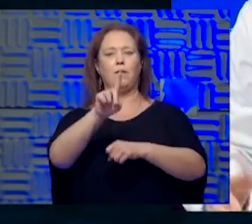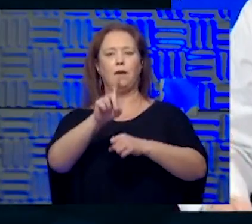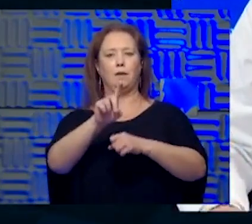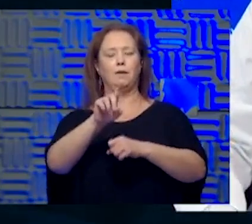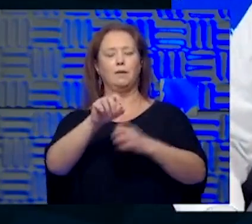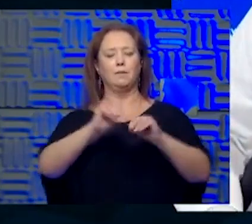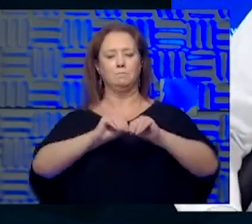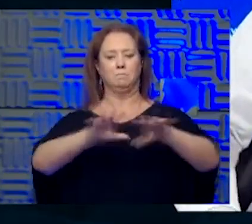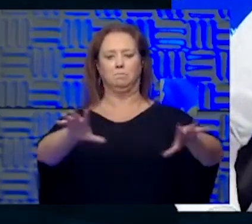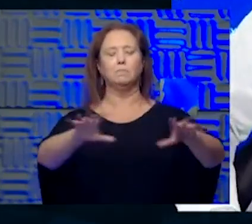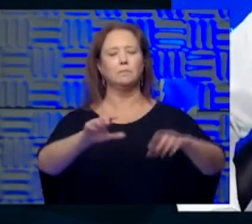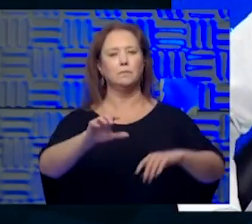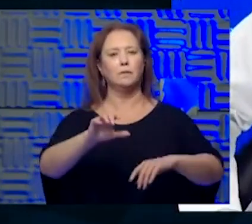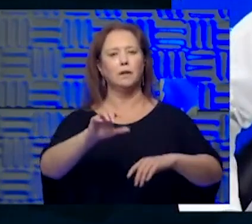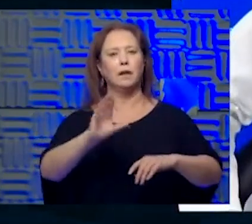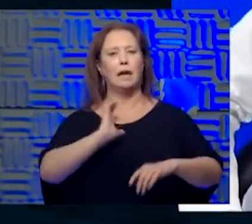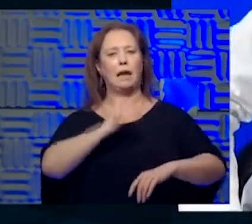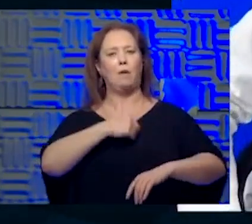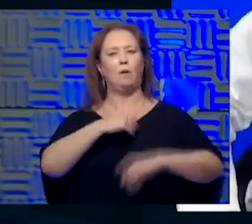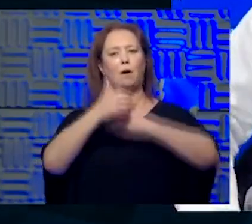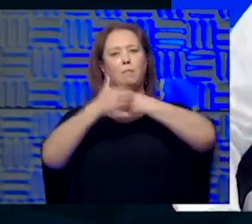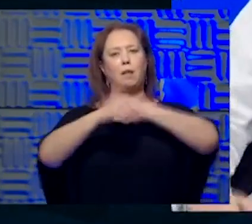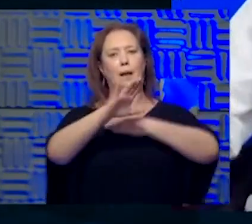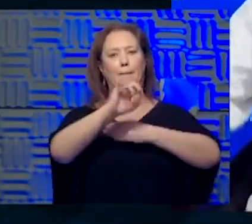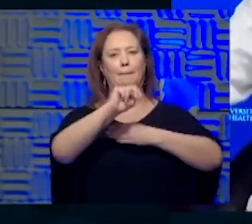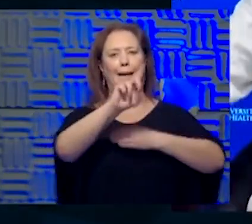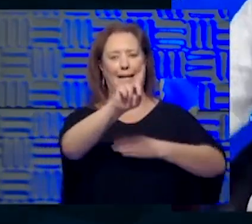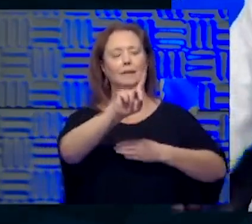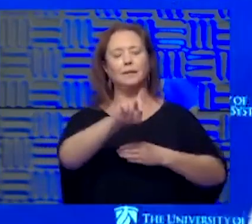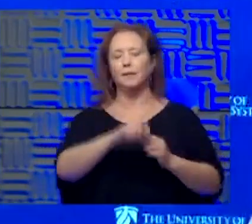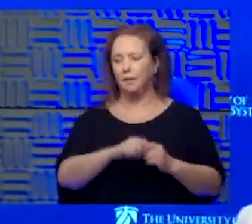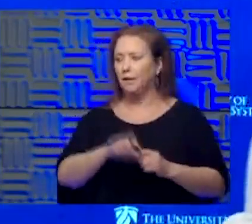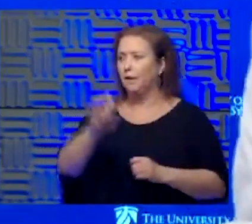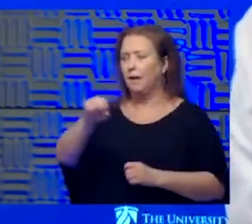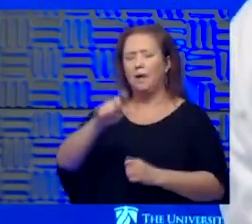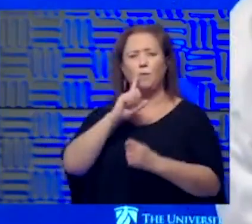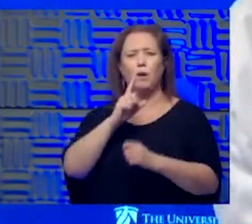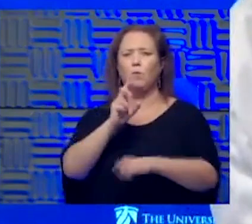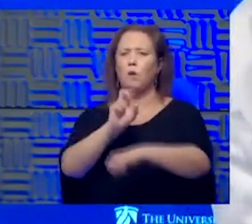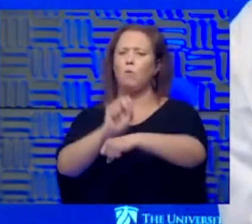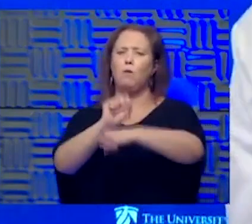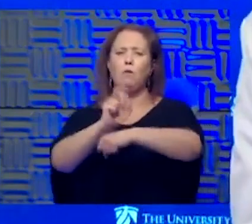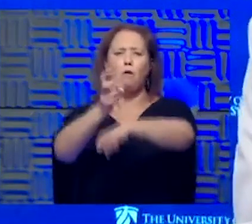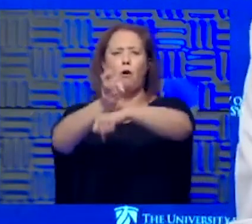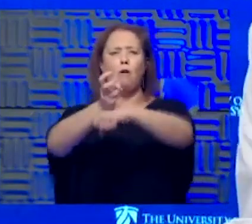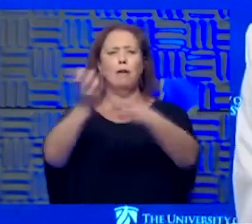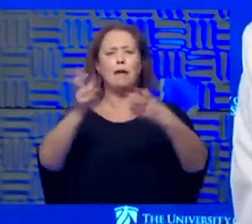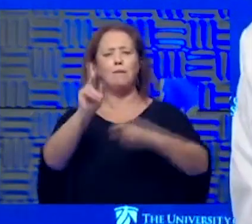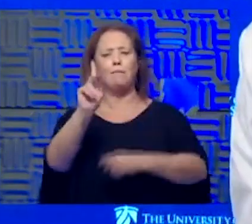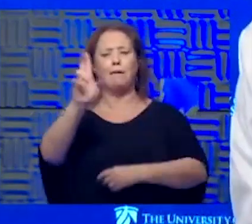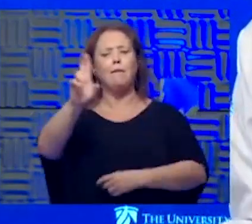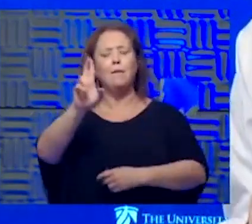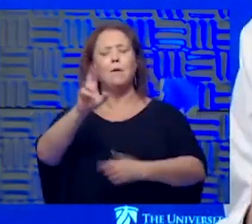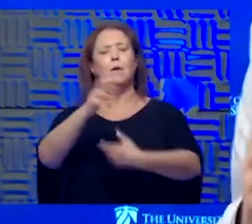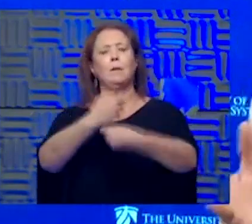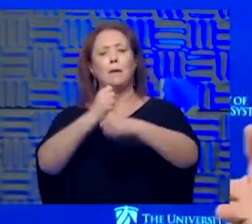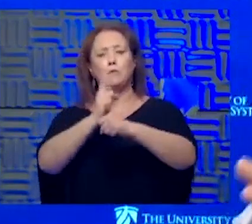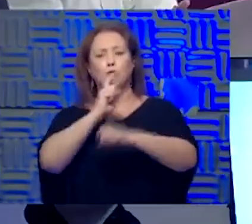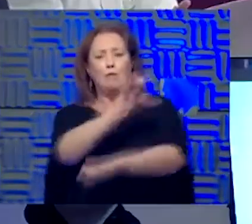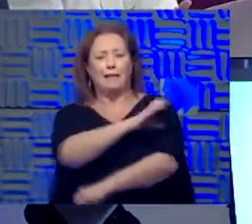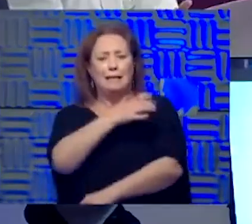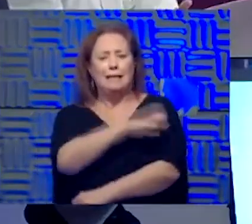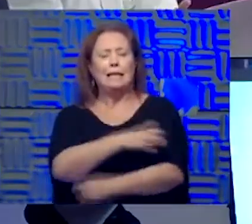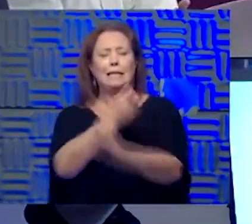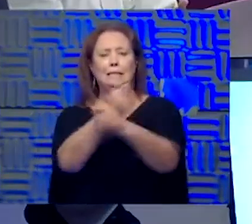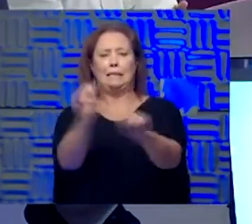important point, because we can keep folks safe, and Dana worked super hard here in the health system to make sure that our clinic environment's